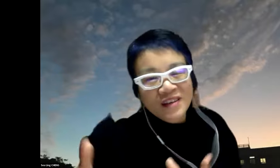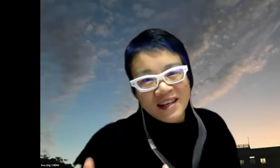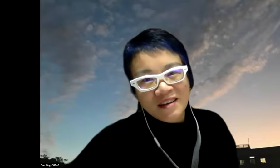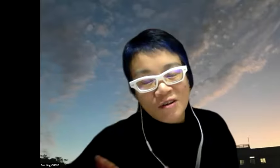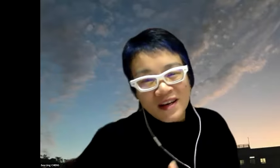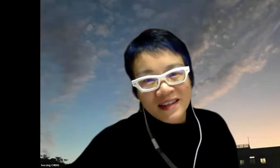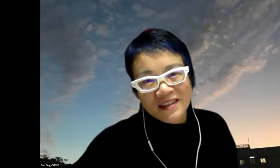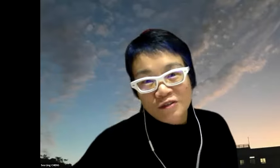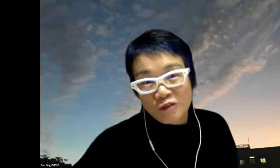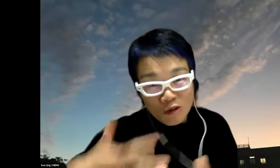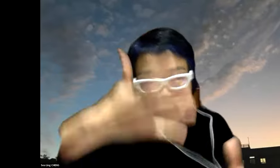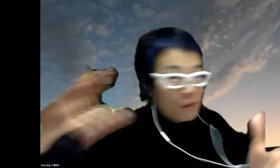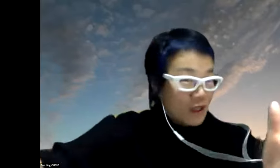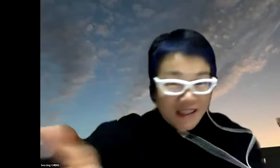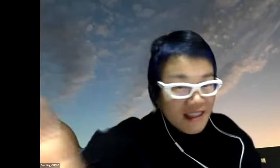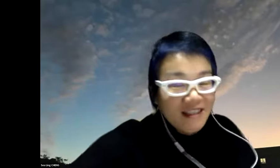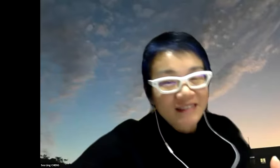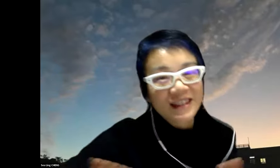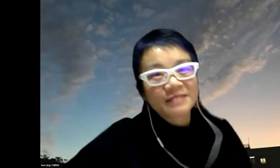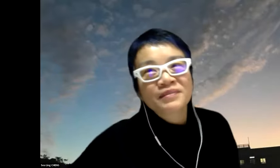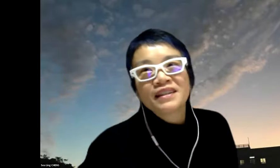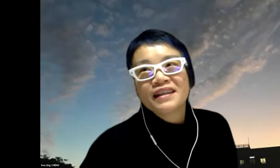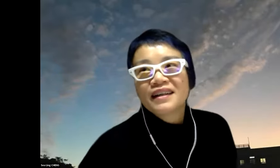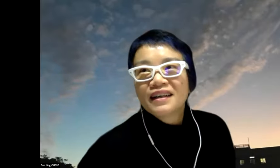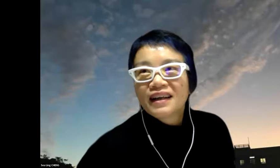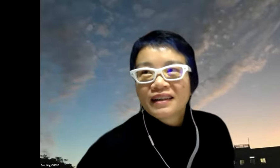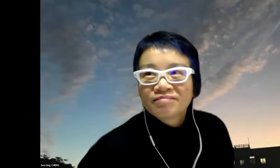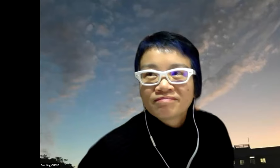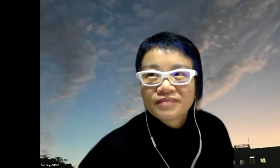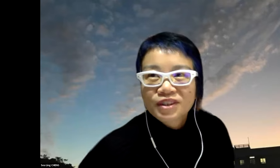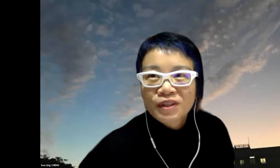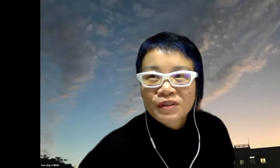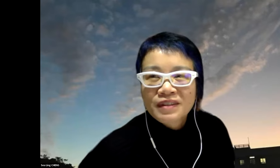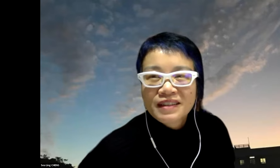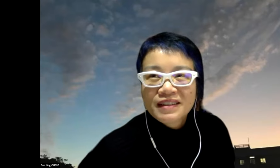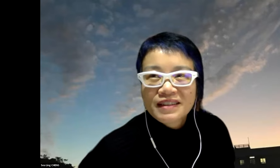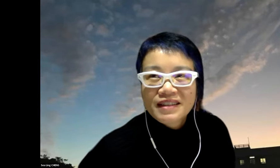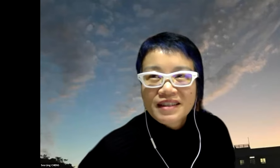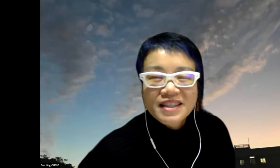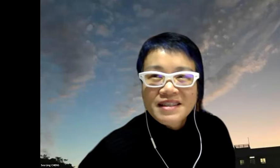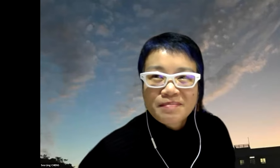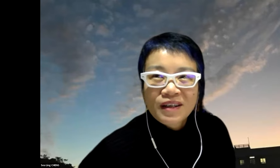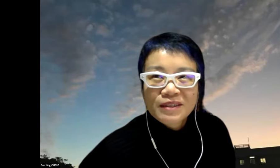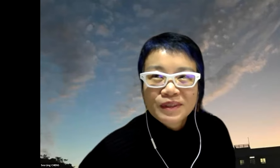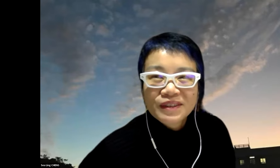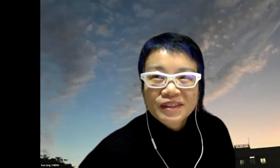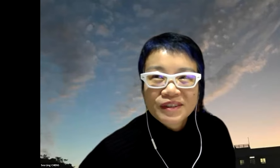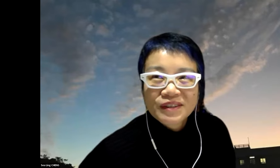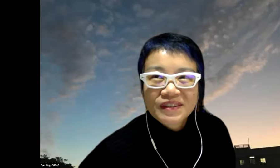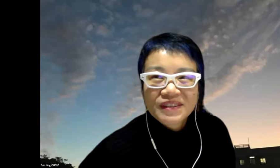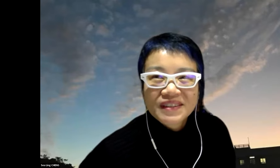one way or another for someone here, right? So is it